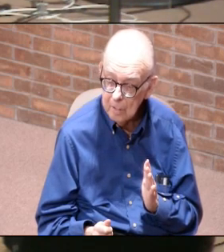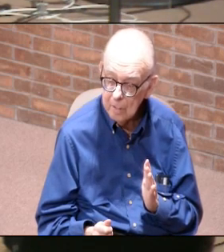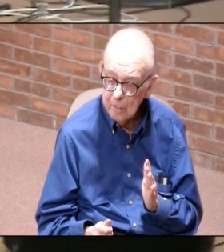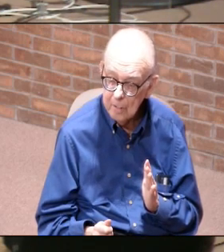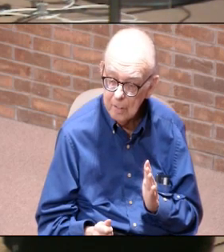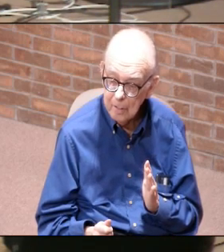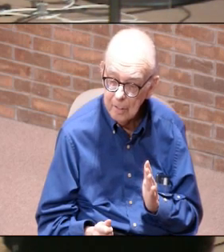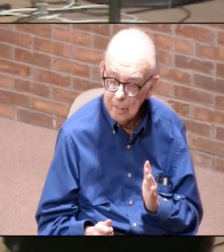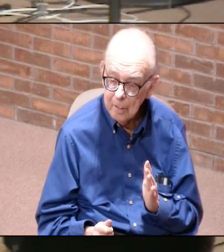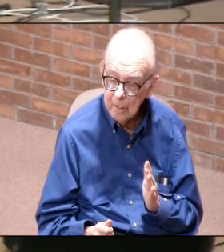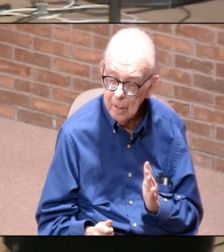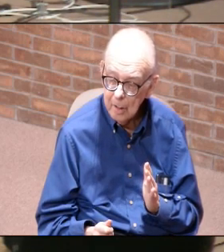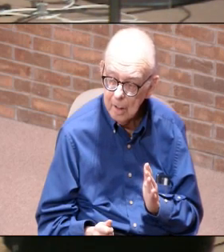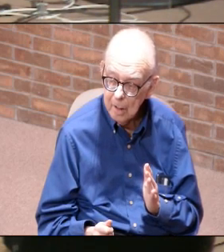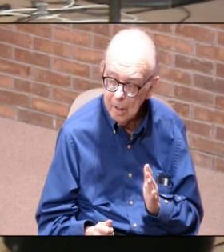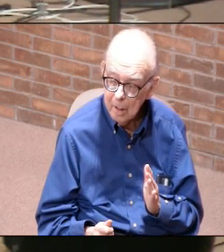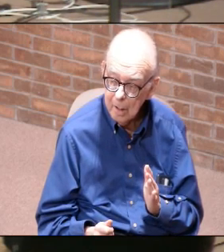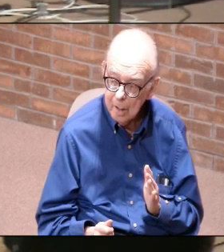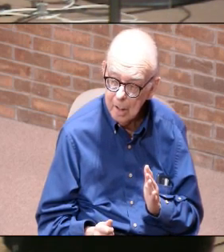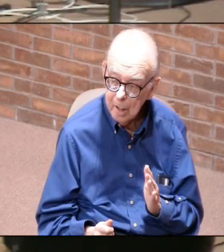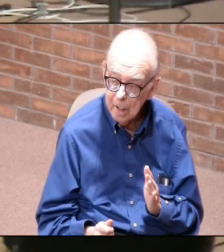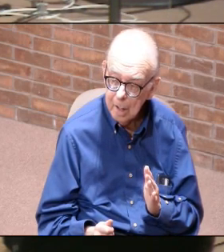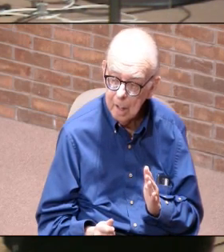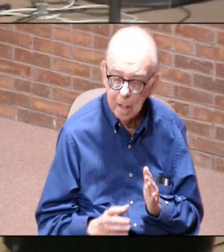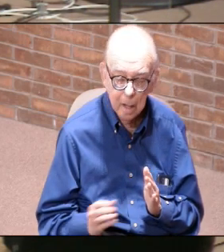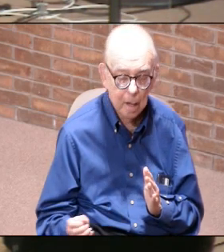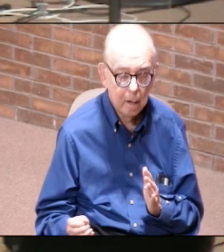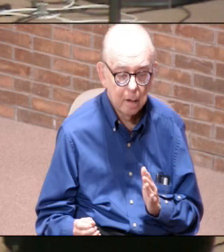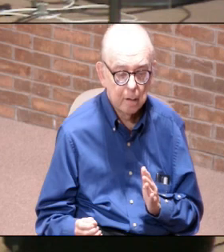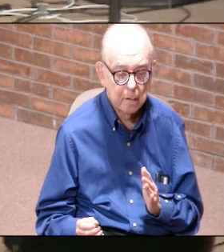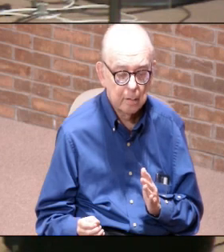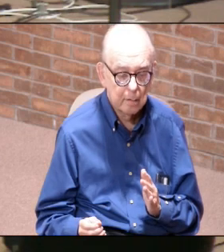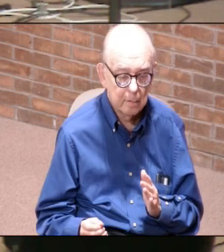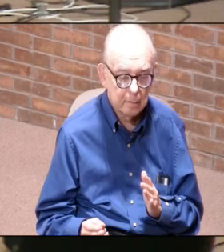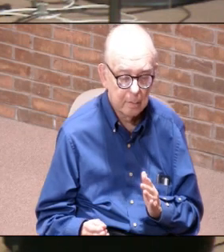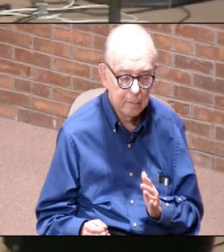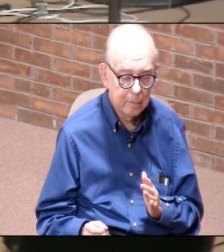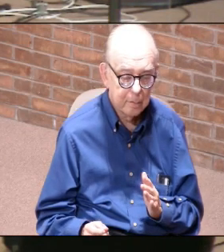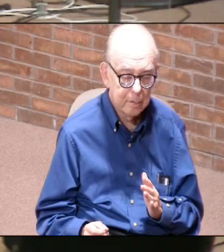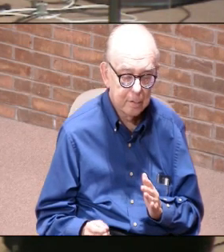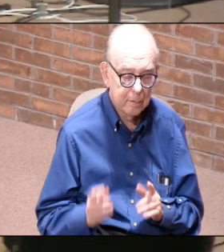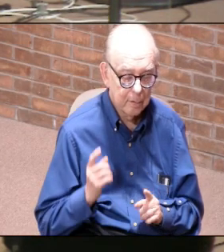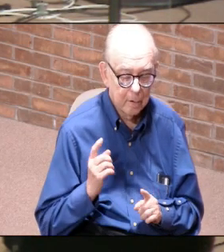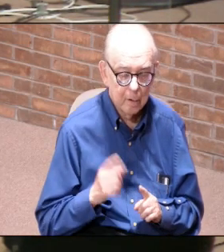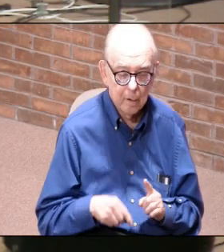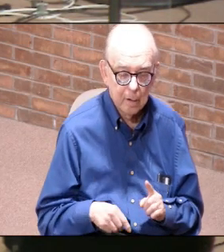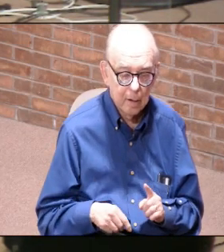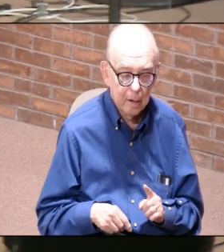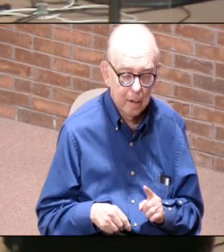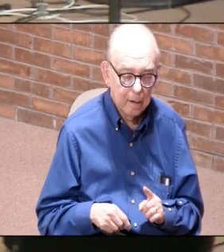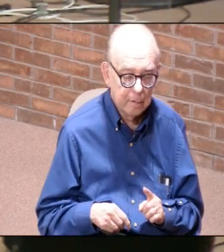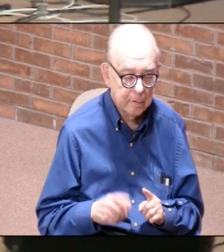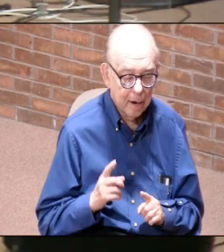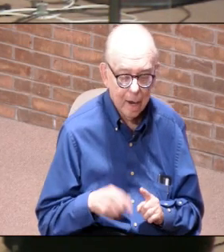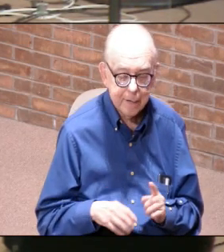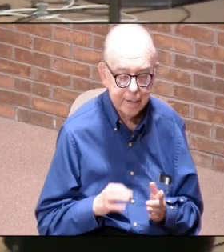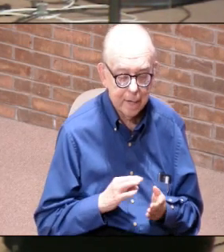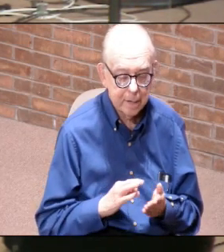And everybody asks, I can't even count to